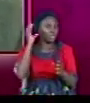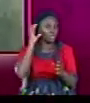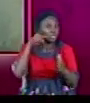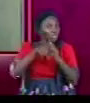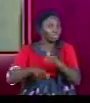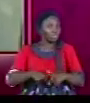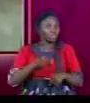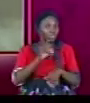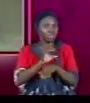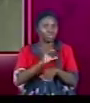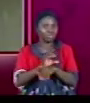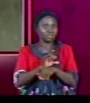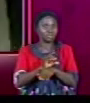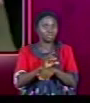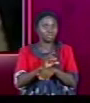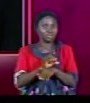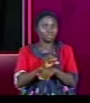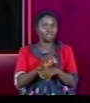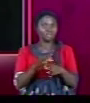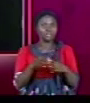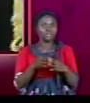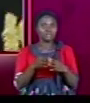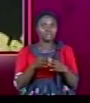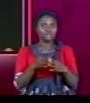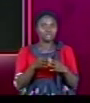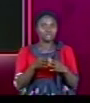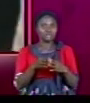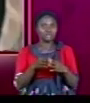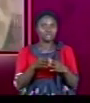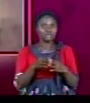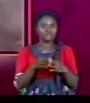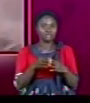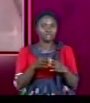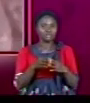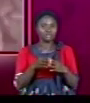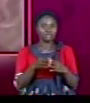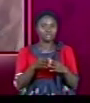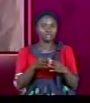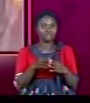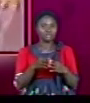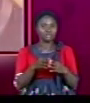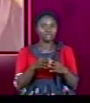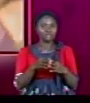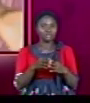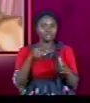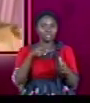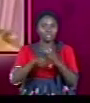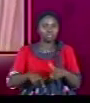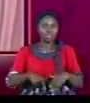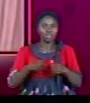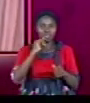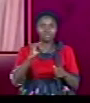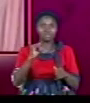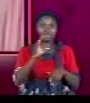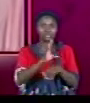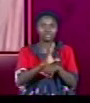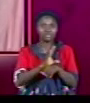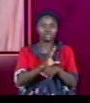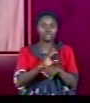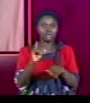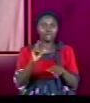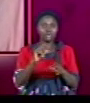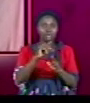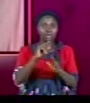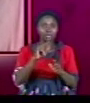my childhood church. This is church my mother and my father is going when I'm small.